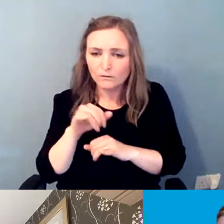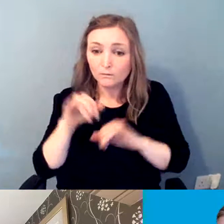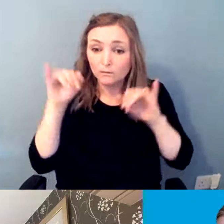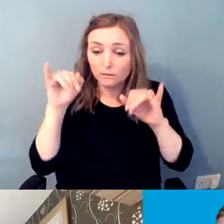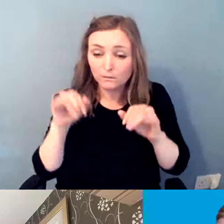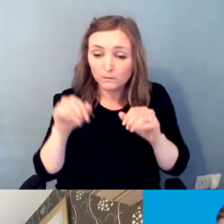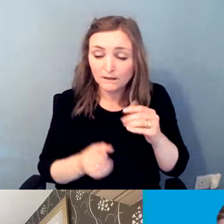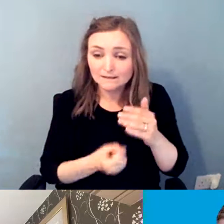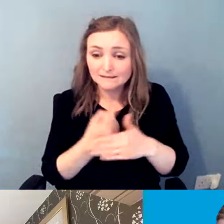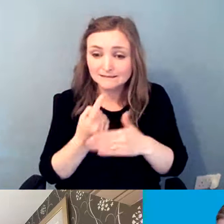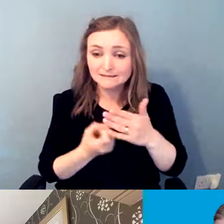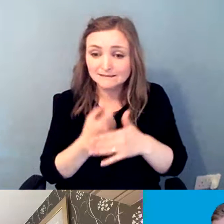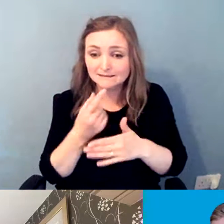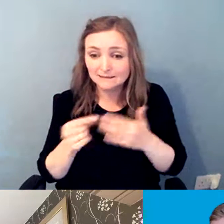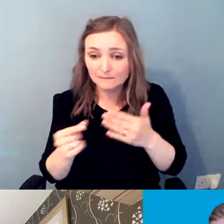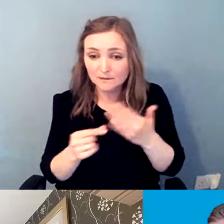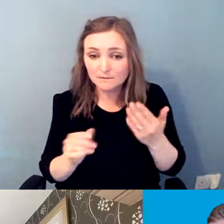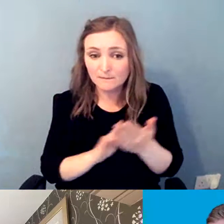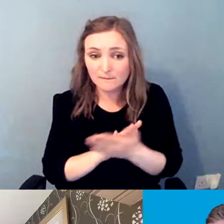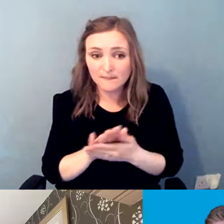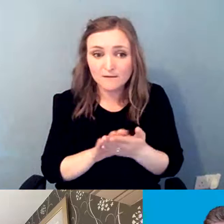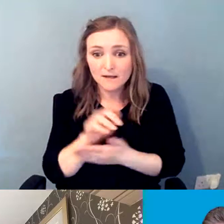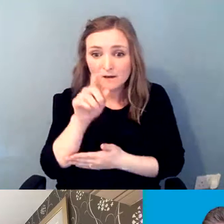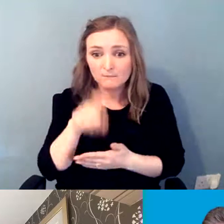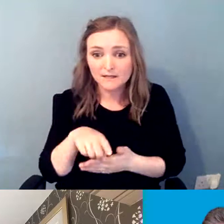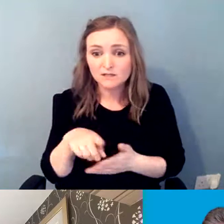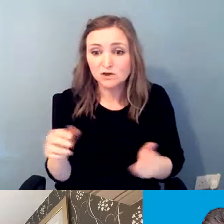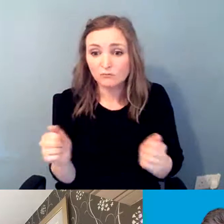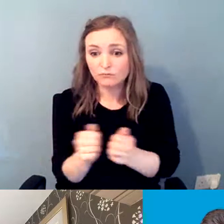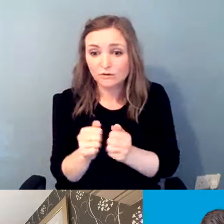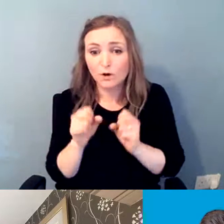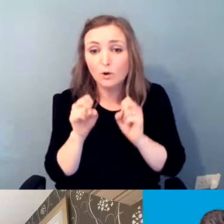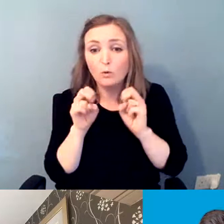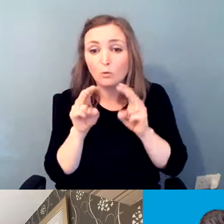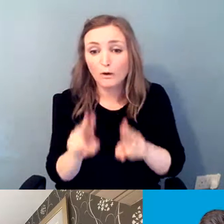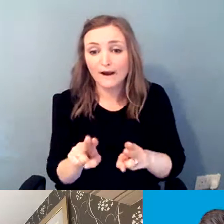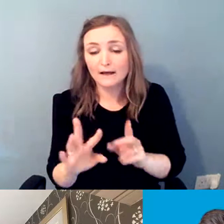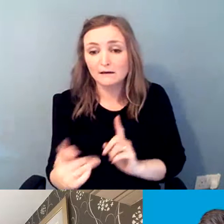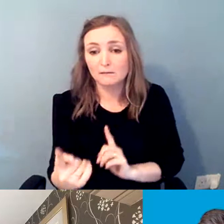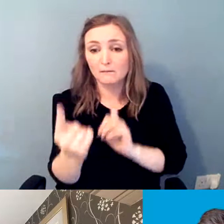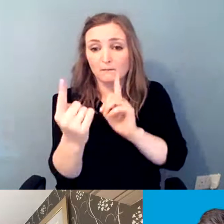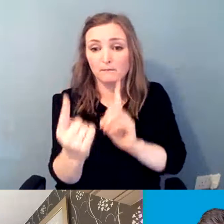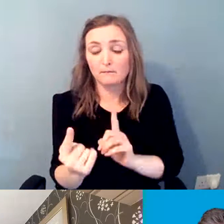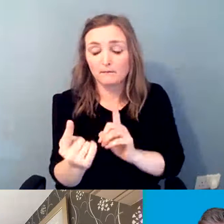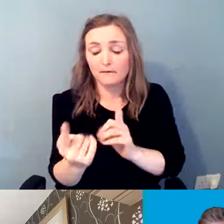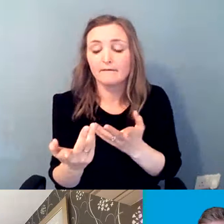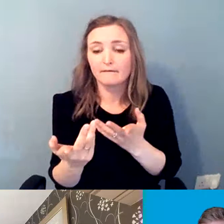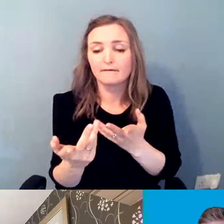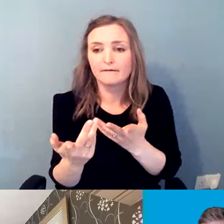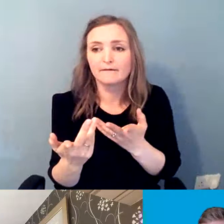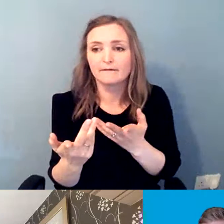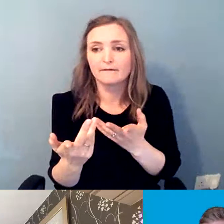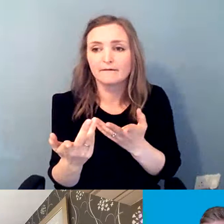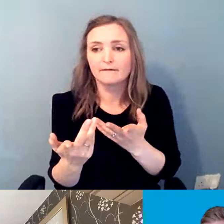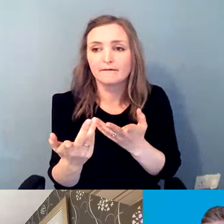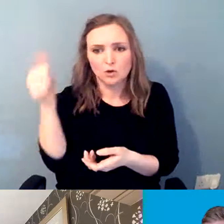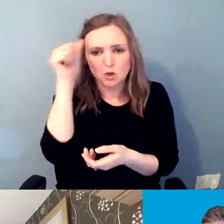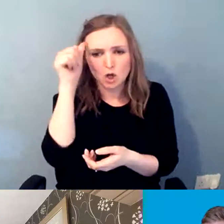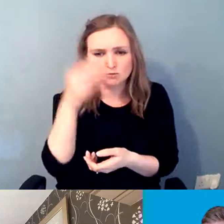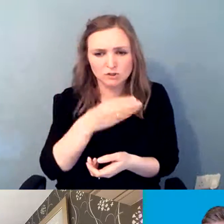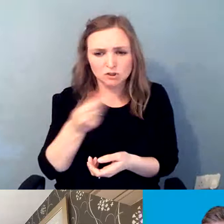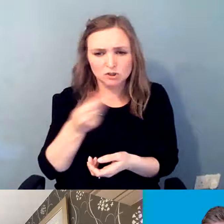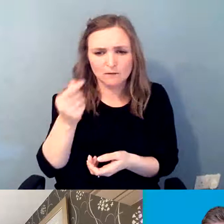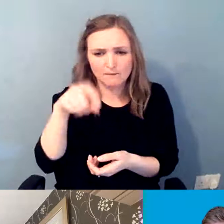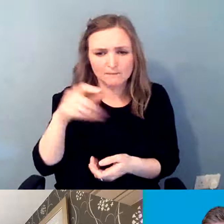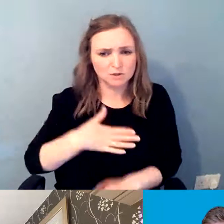patients are very appropriately dealt with. So, you know, we do understand how difficult it is for people to talk to a receptionist. They do sometimes